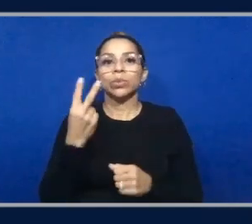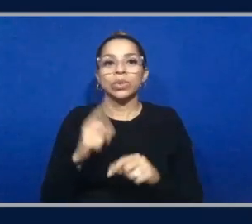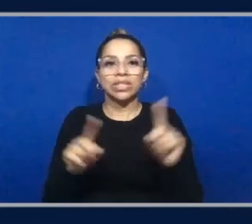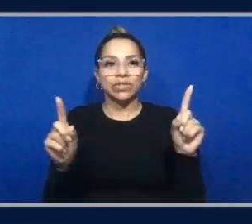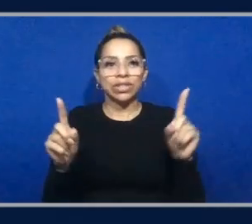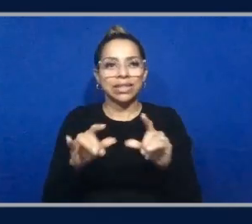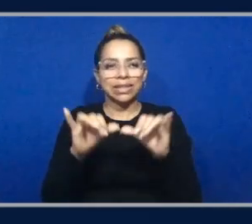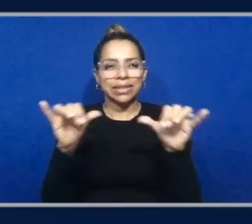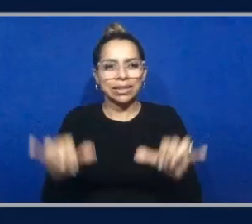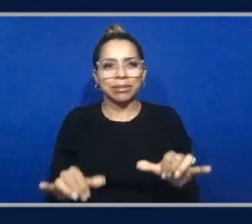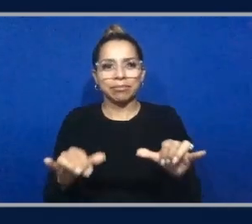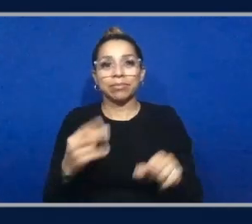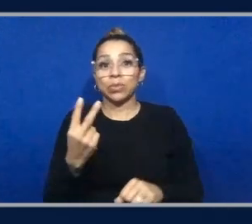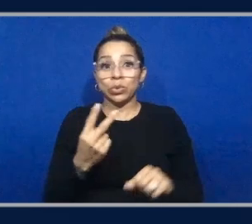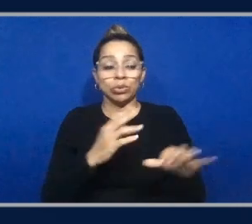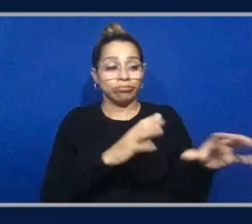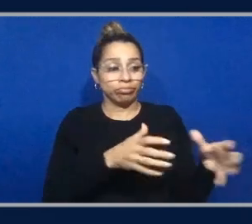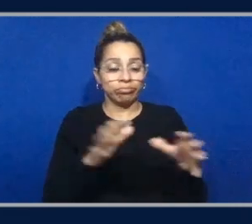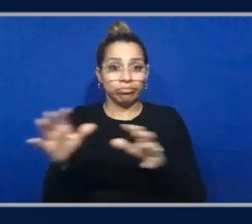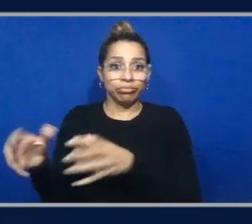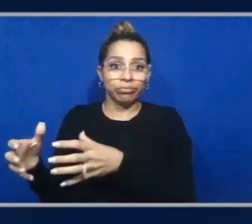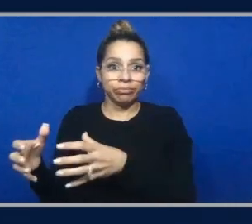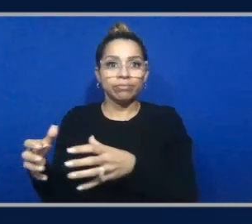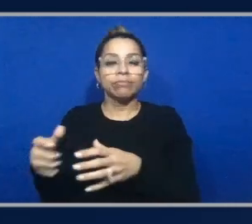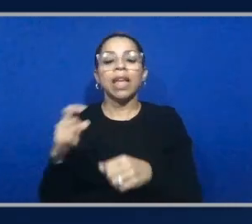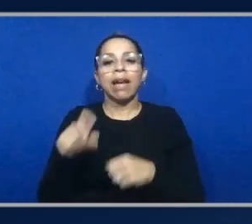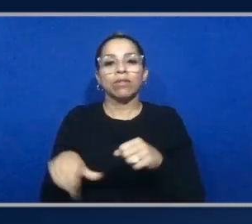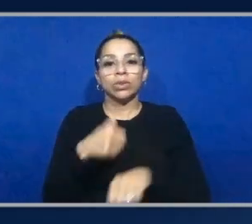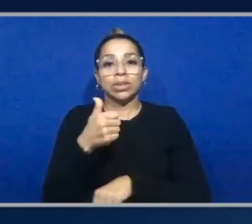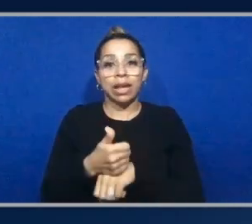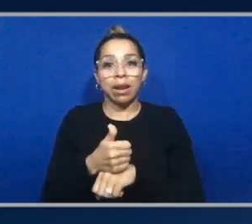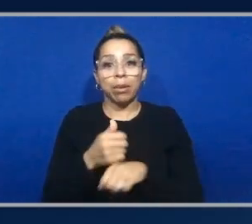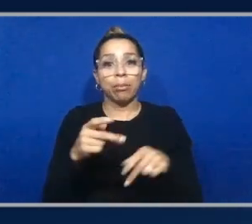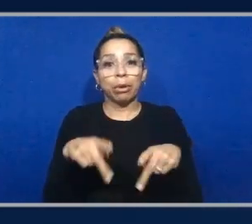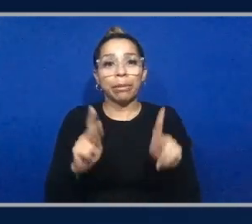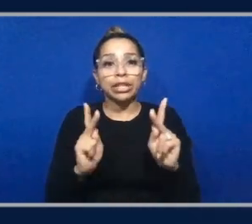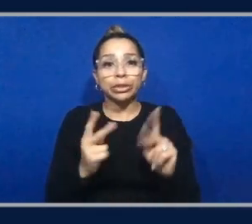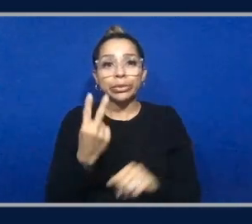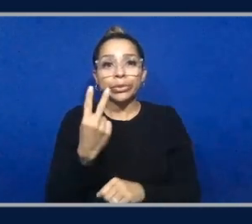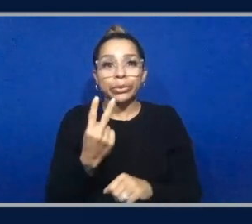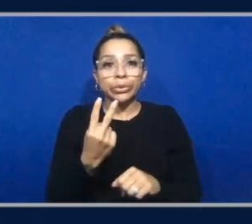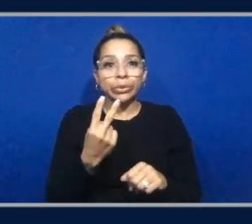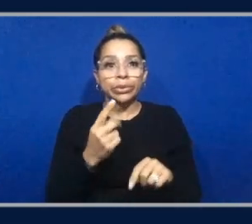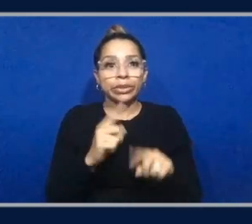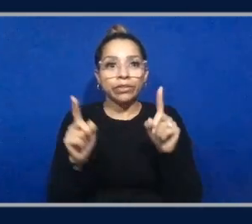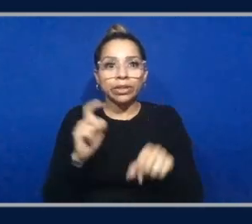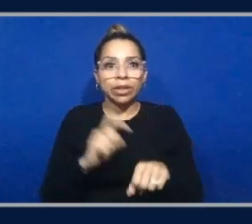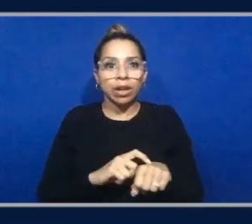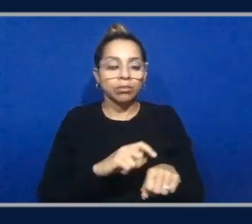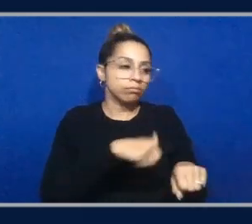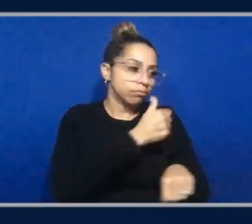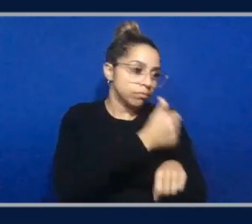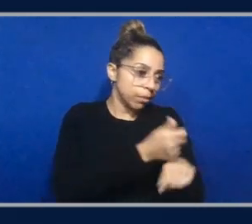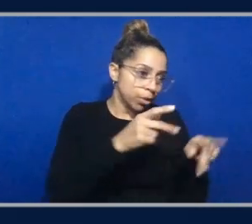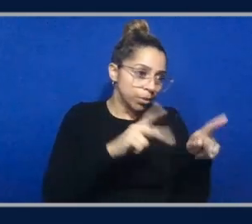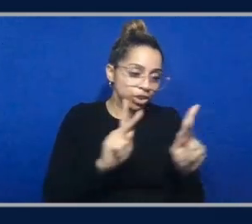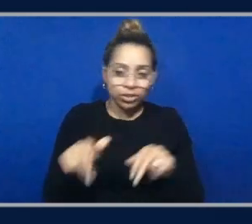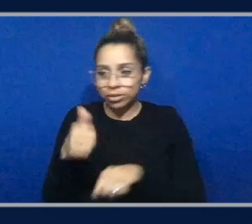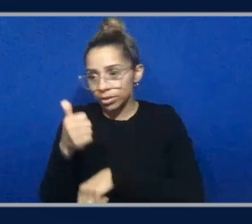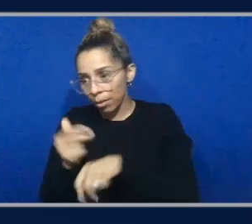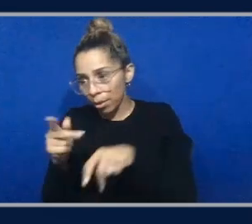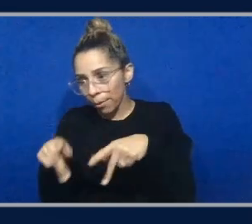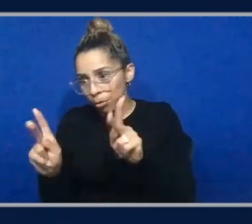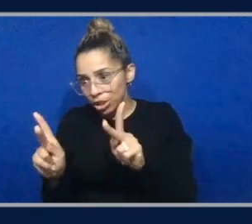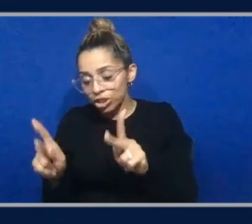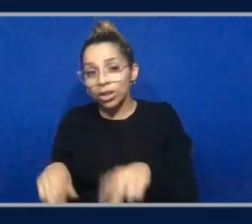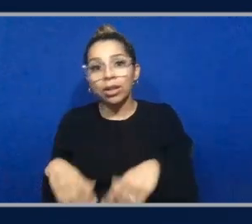silos, and they have to set up permission in two different places. They have to store metadata in two different places, bringing that together. Manage